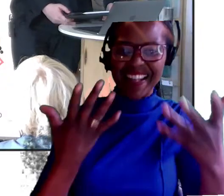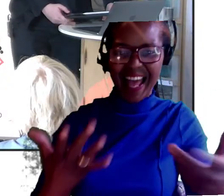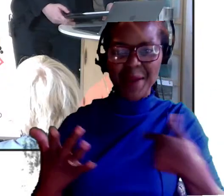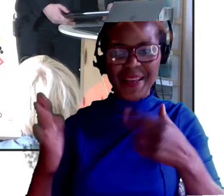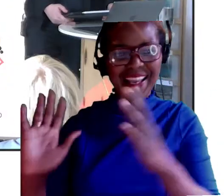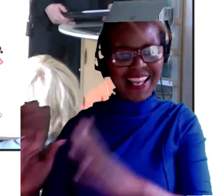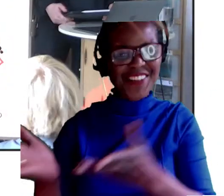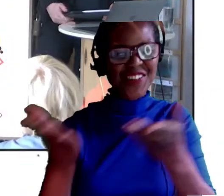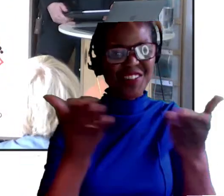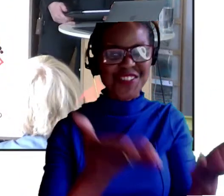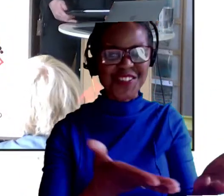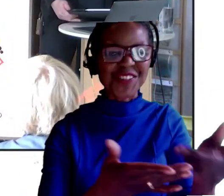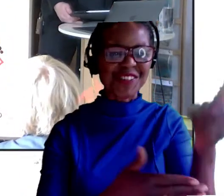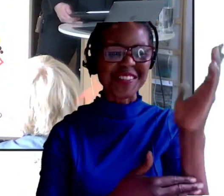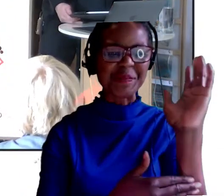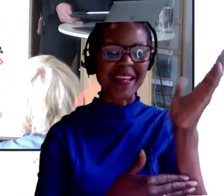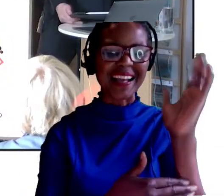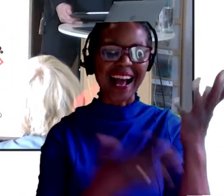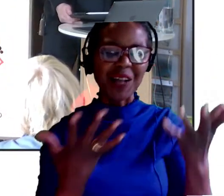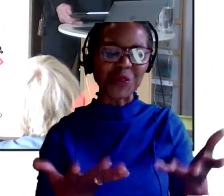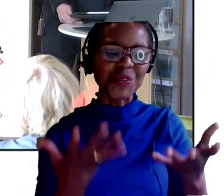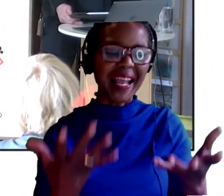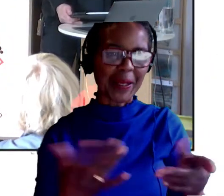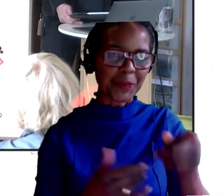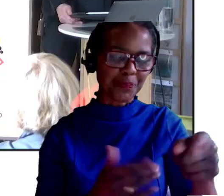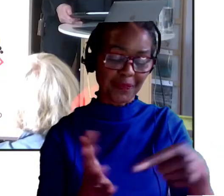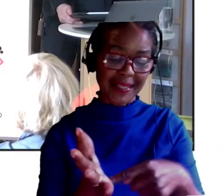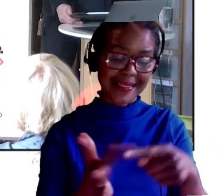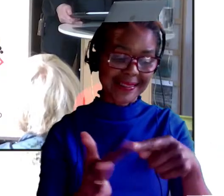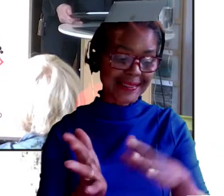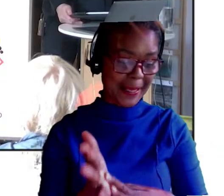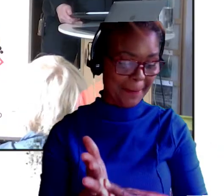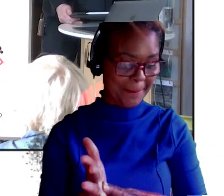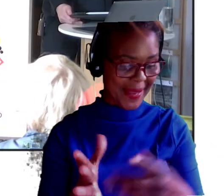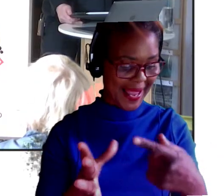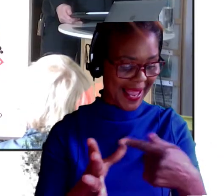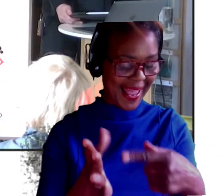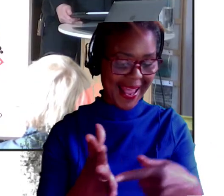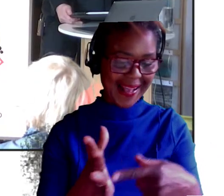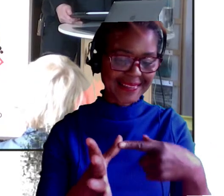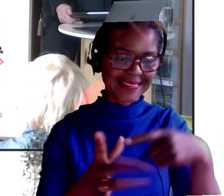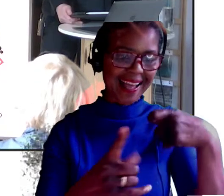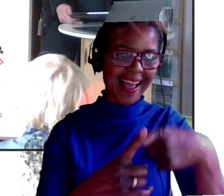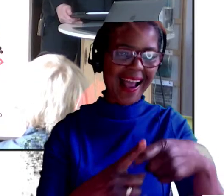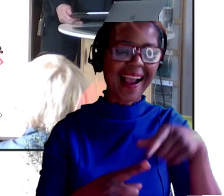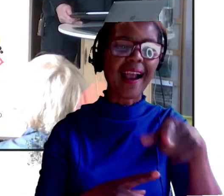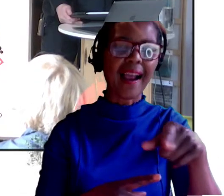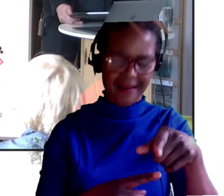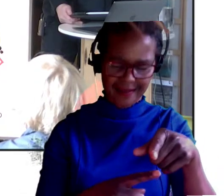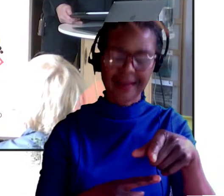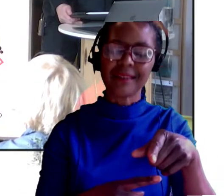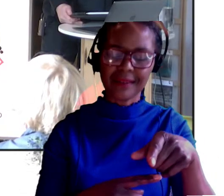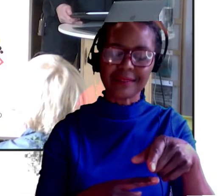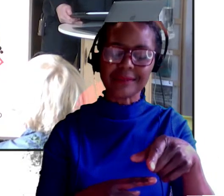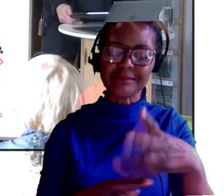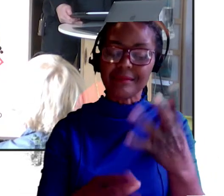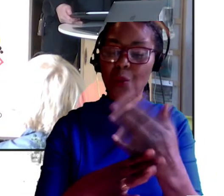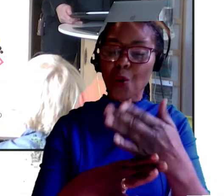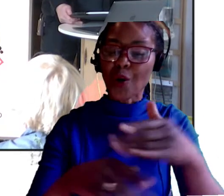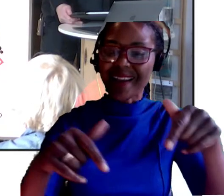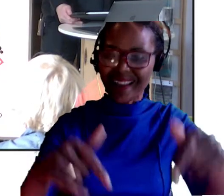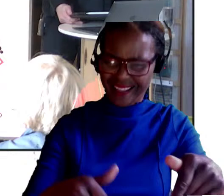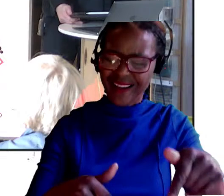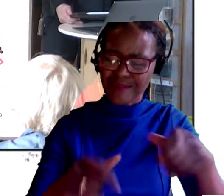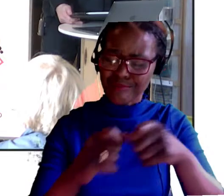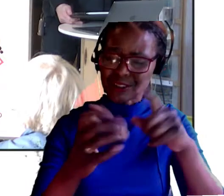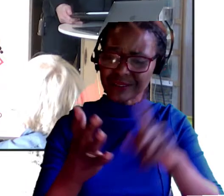in Sherry's way. Our speaker for today is Tim Atack. Tim is an award-winning writer and composer, as well as a studio resident. His play Delay, currently running at the Bristol